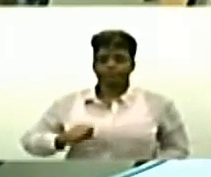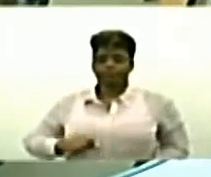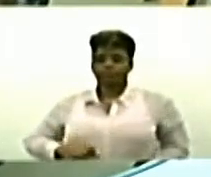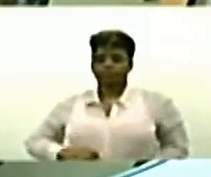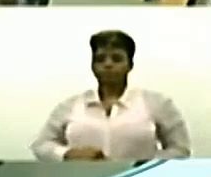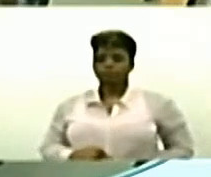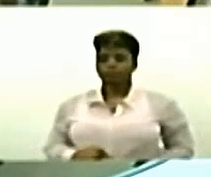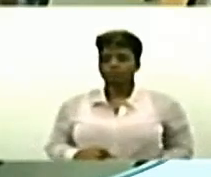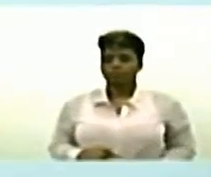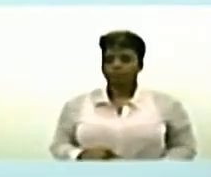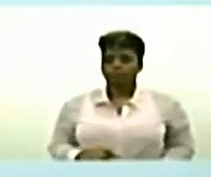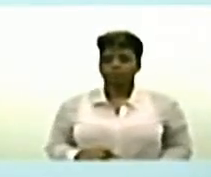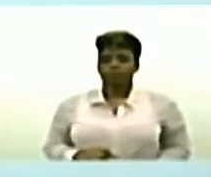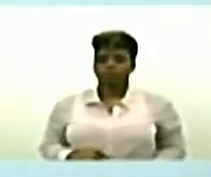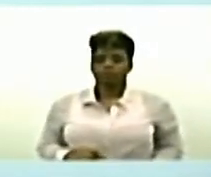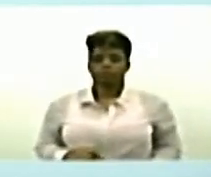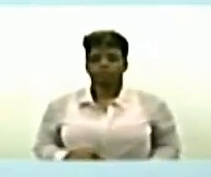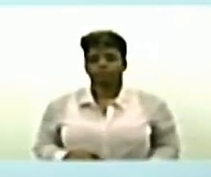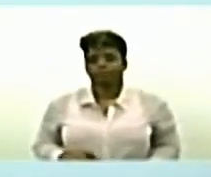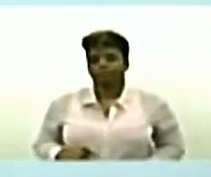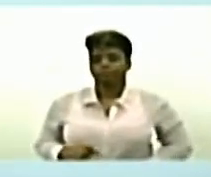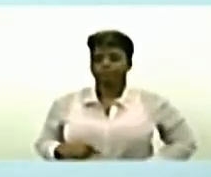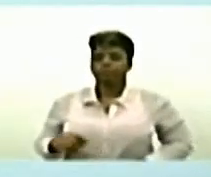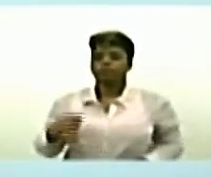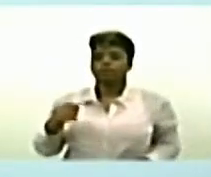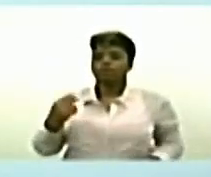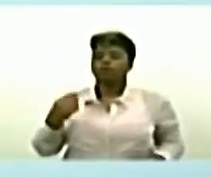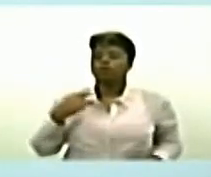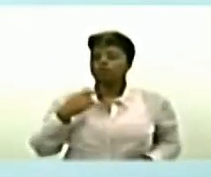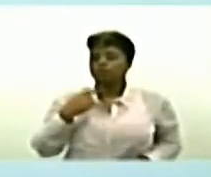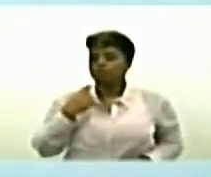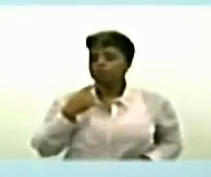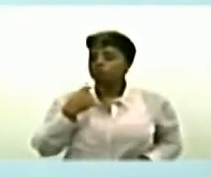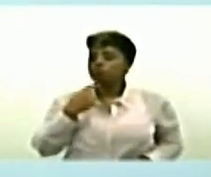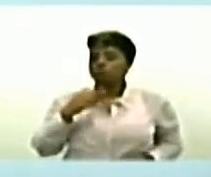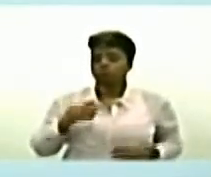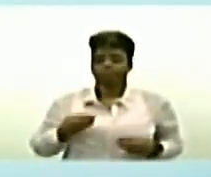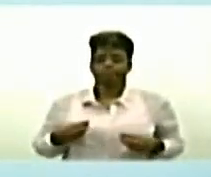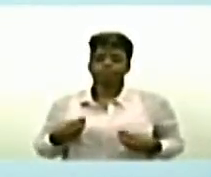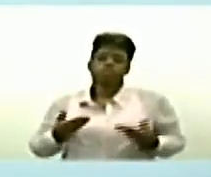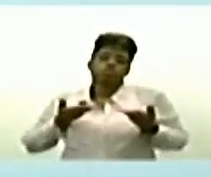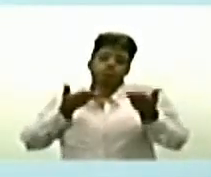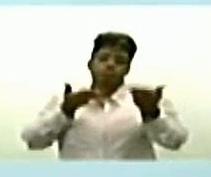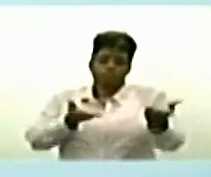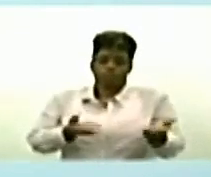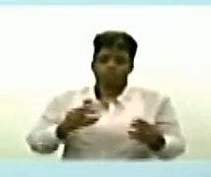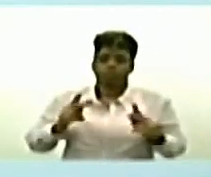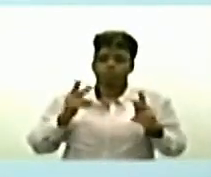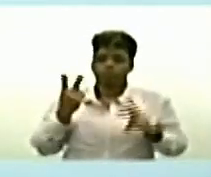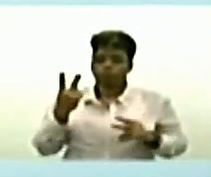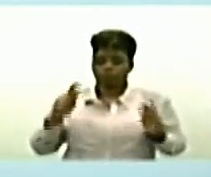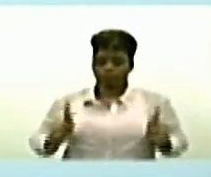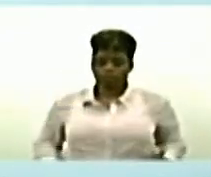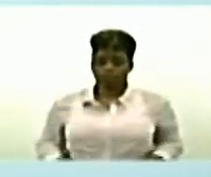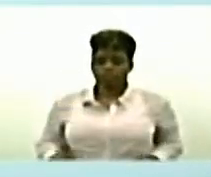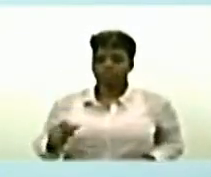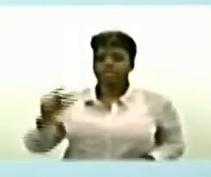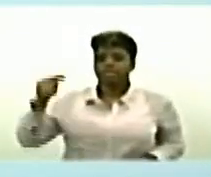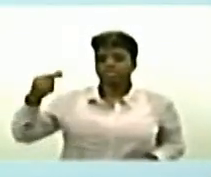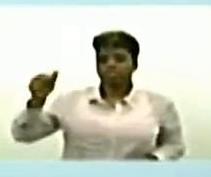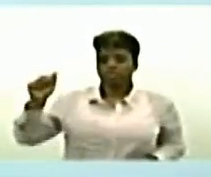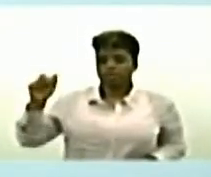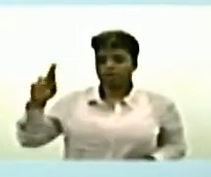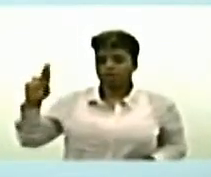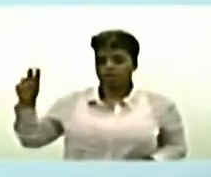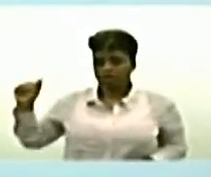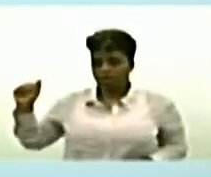Mr. President, the nominees for the House Committee are Senator the Honourable Winston Garraway, member, Senator the